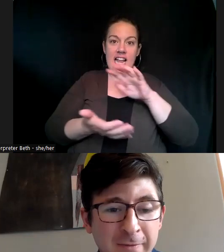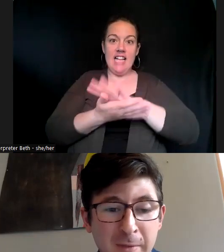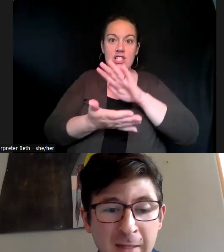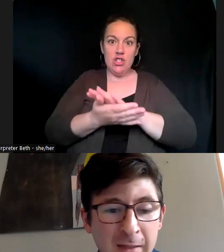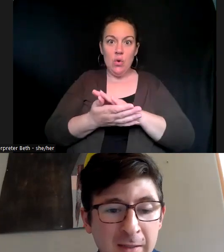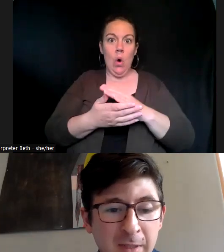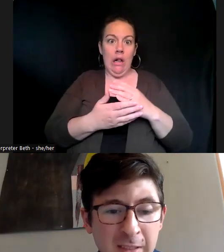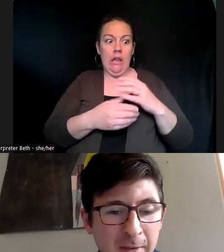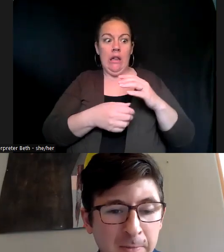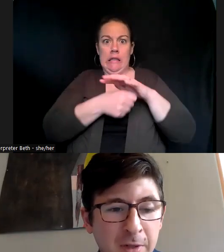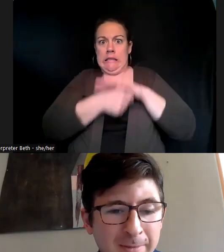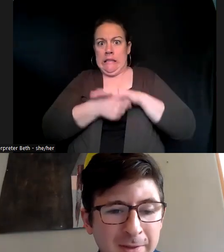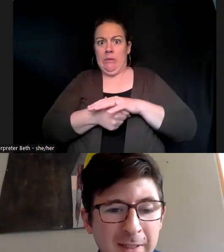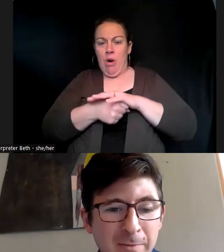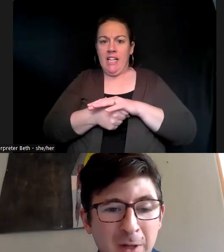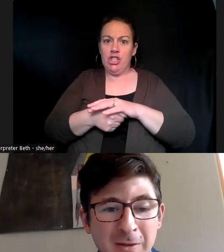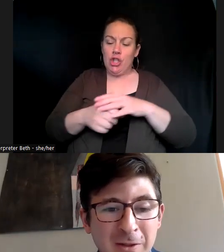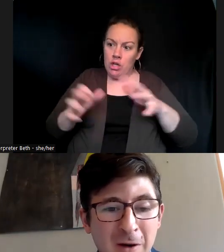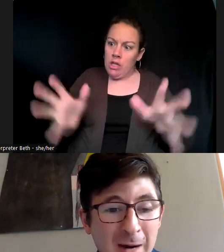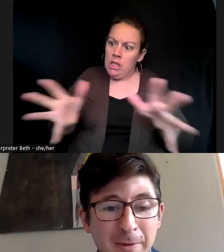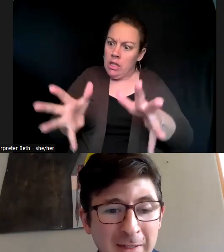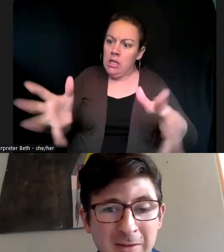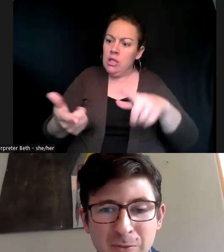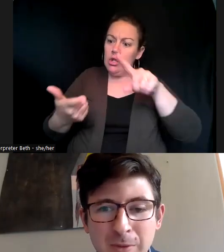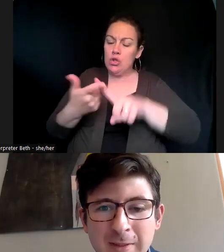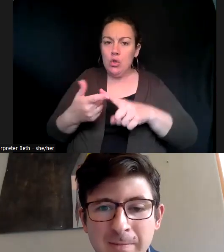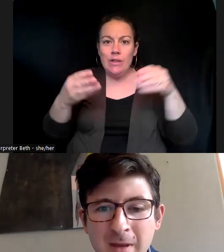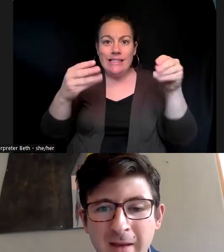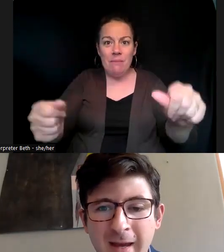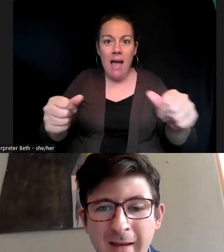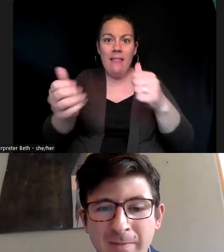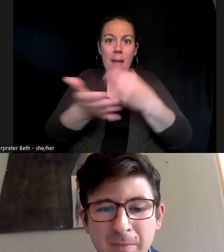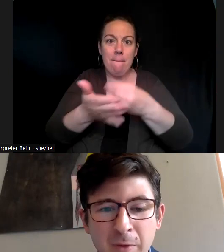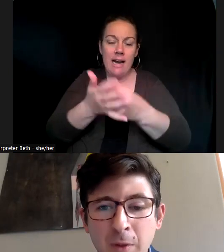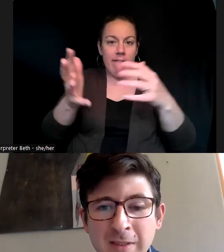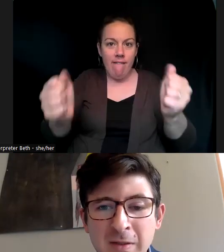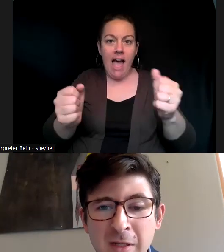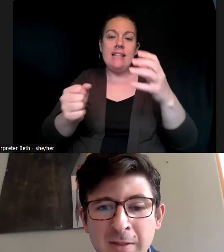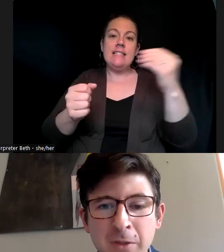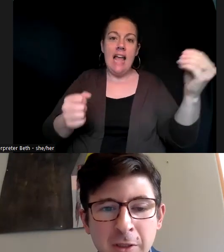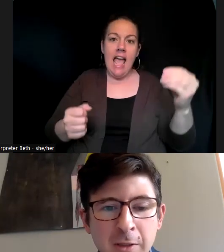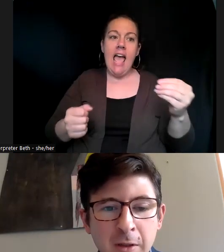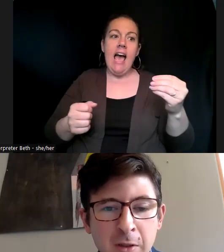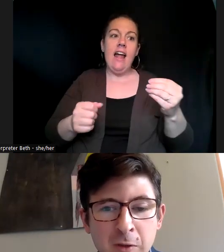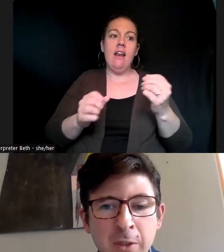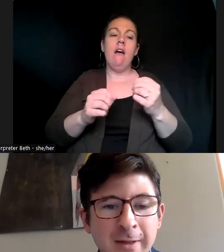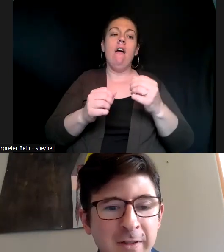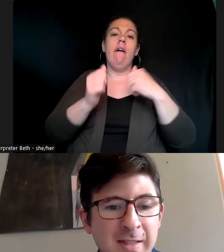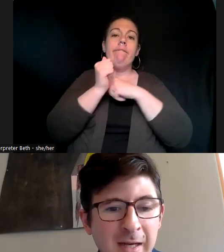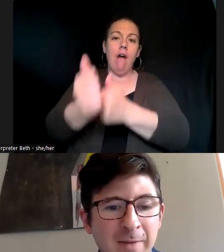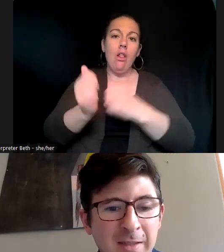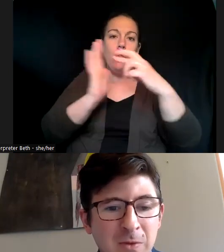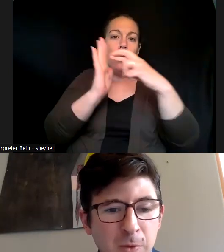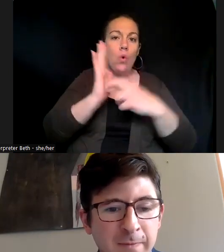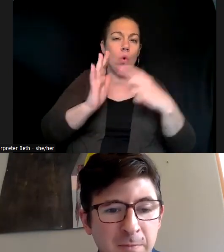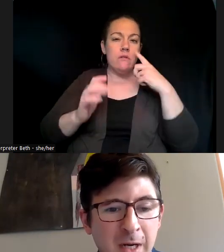of getting this money spent properly while also operating the schools. There was, some good efforts I